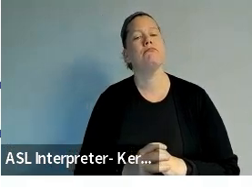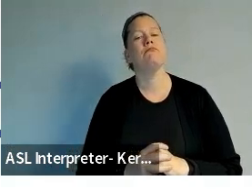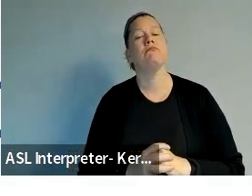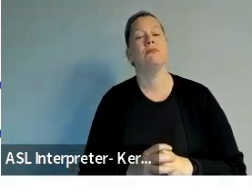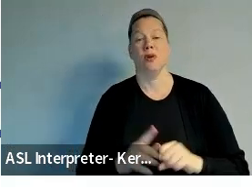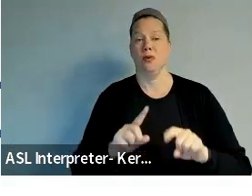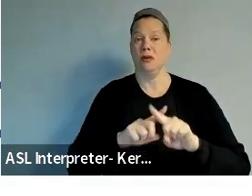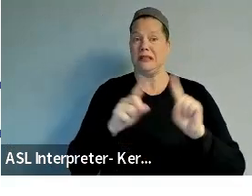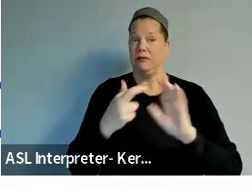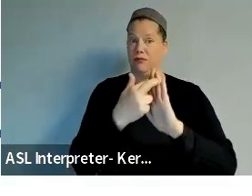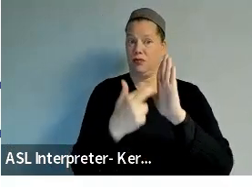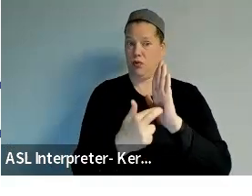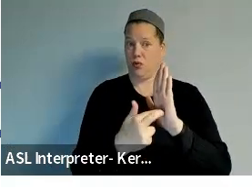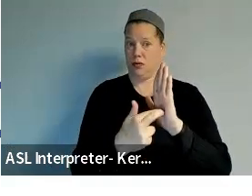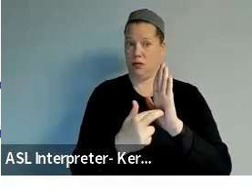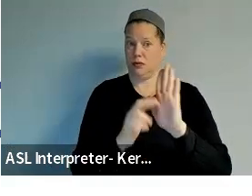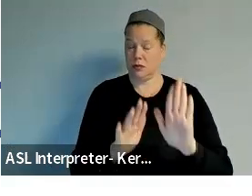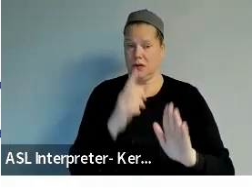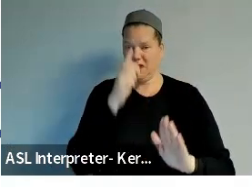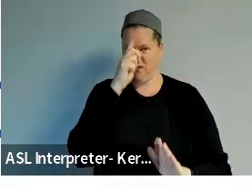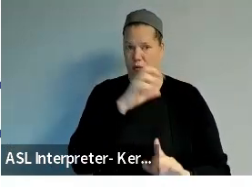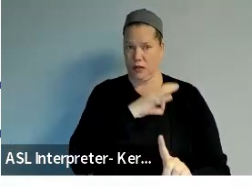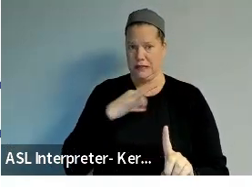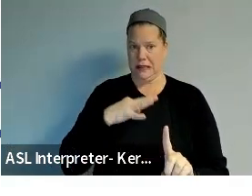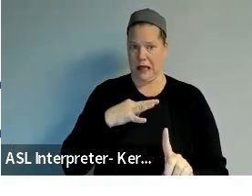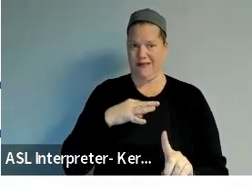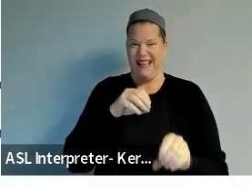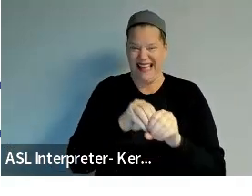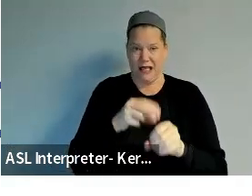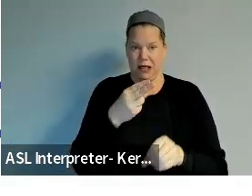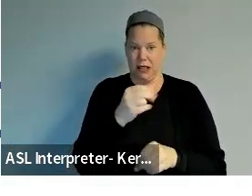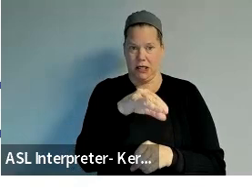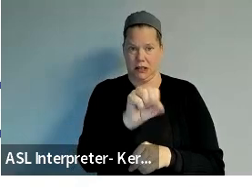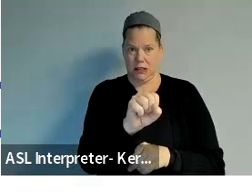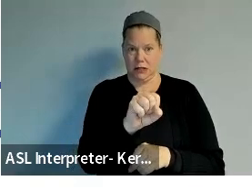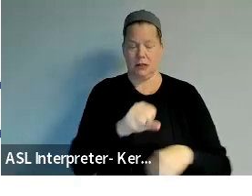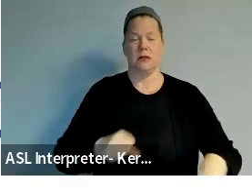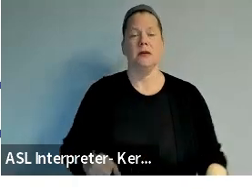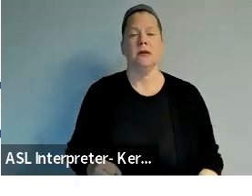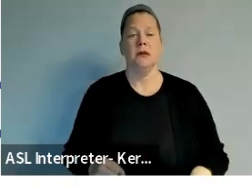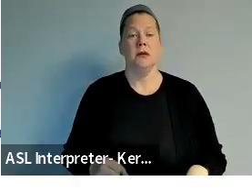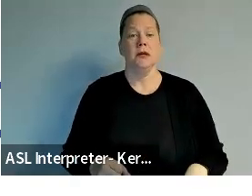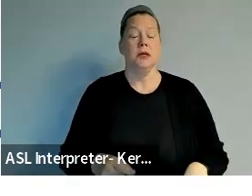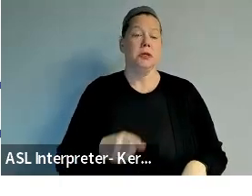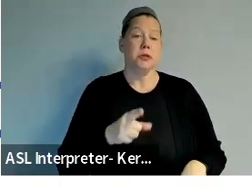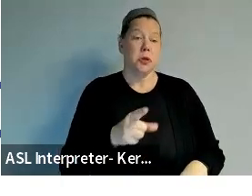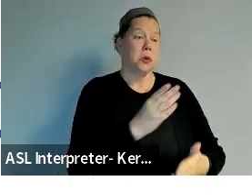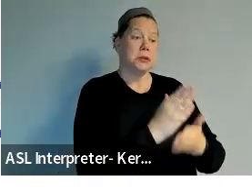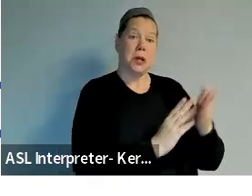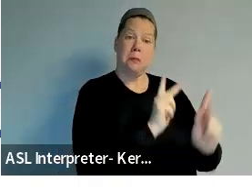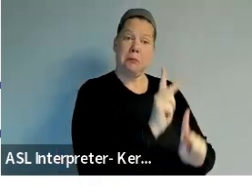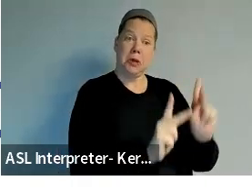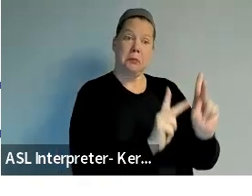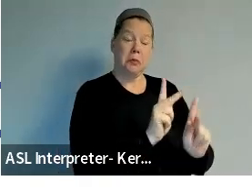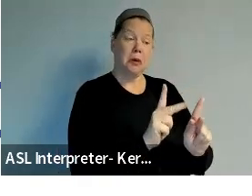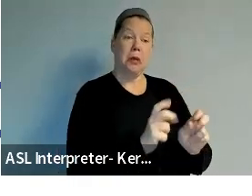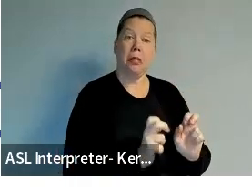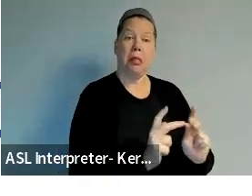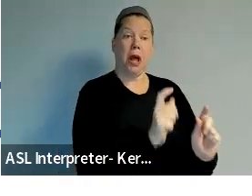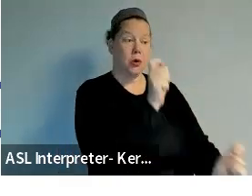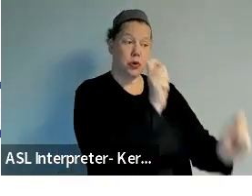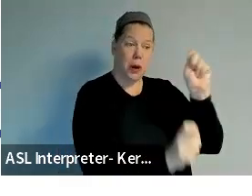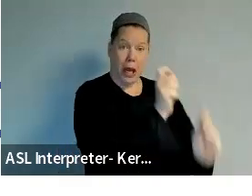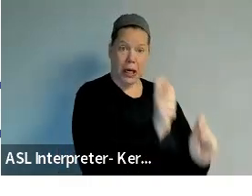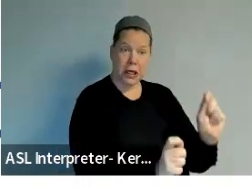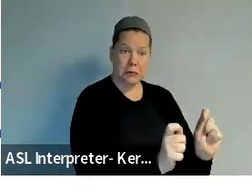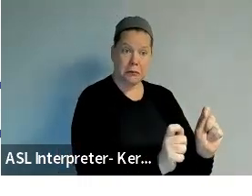system. Your role in the system will determine if you can edit and/or read